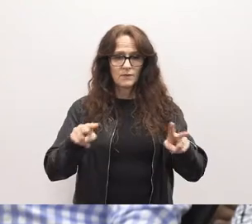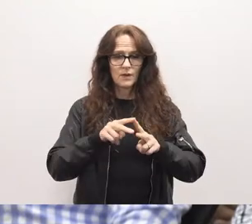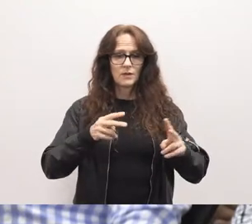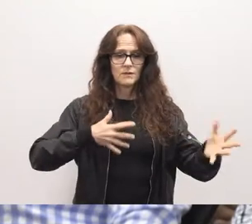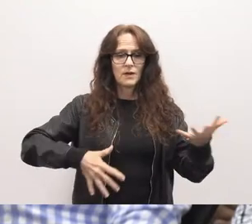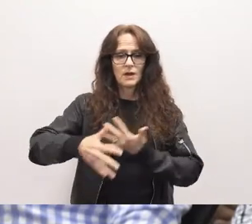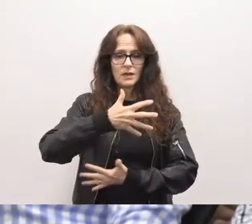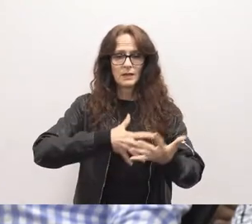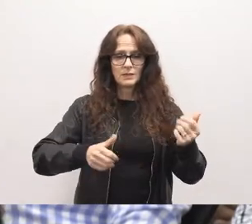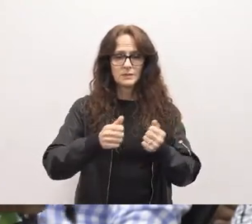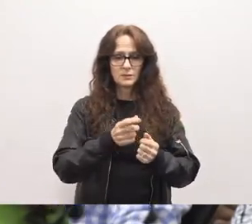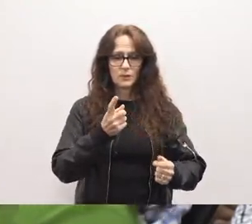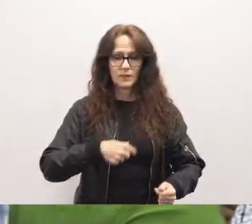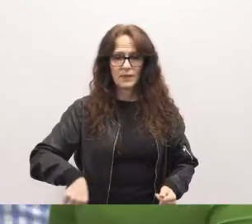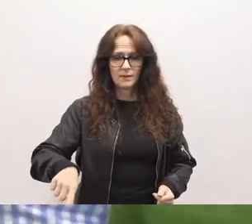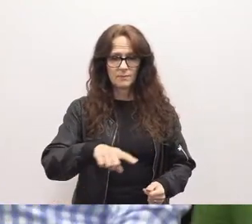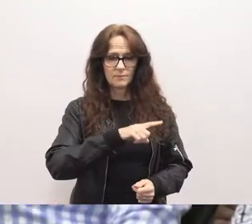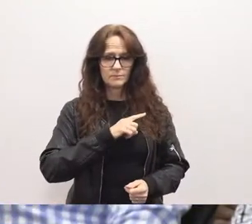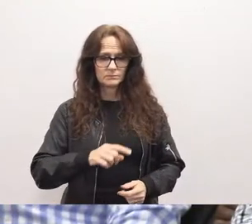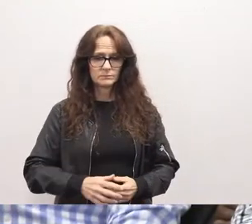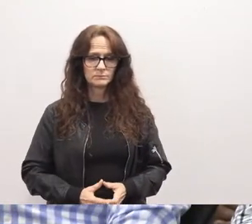with them.